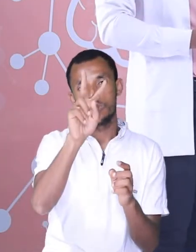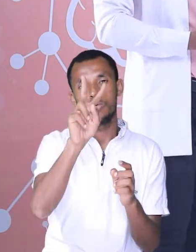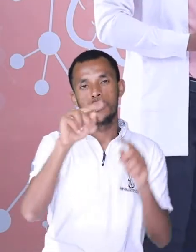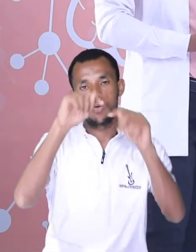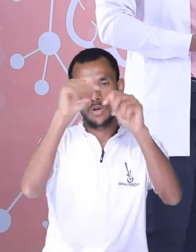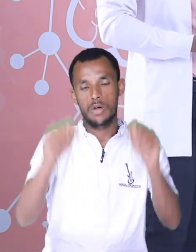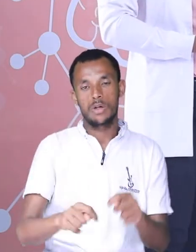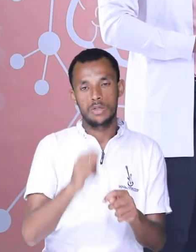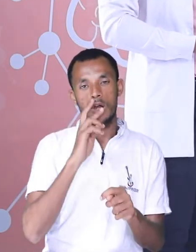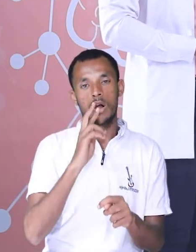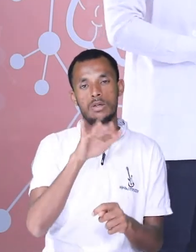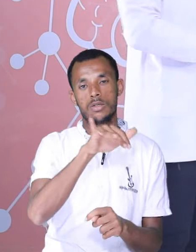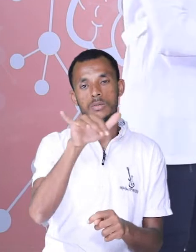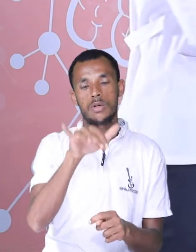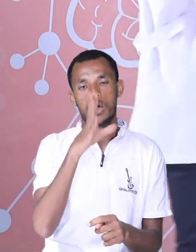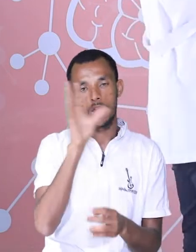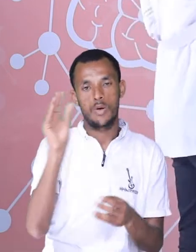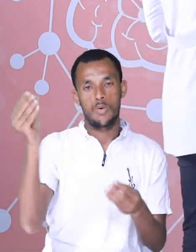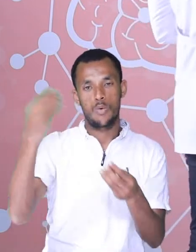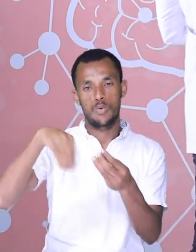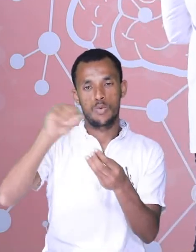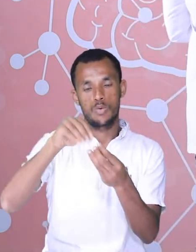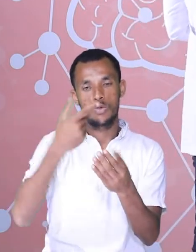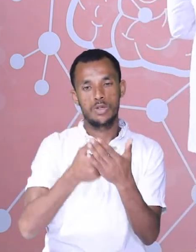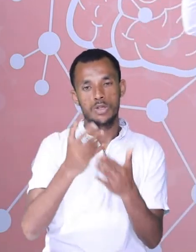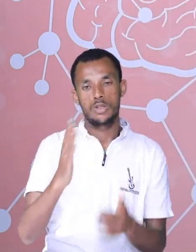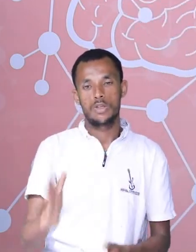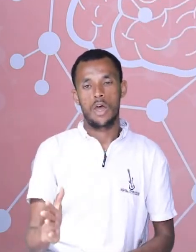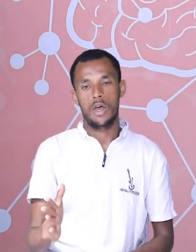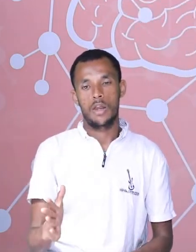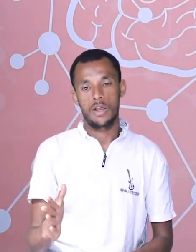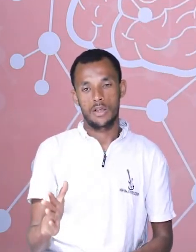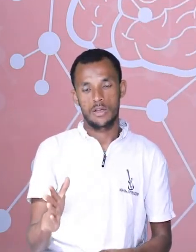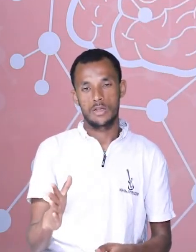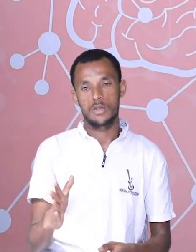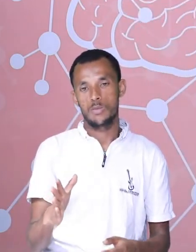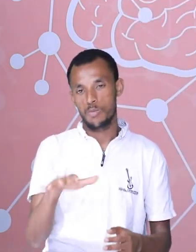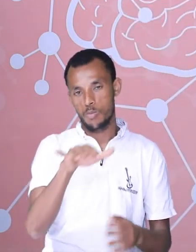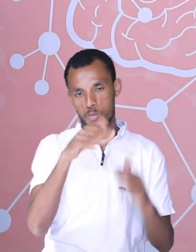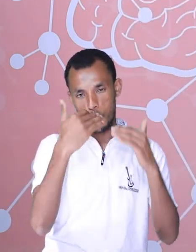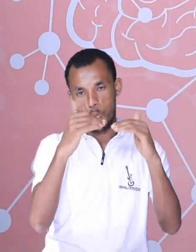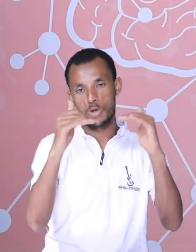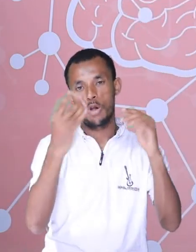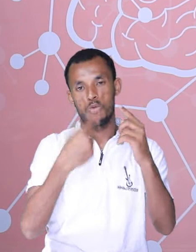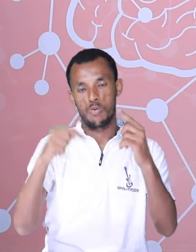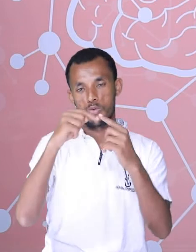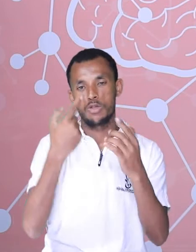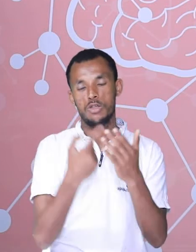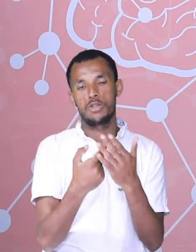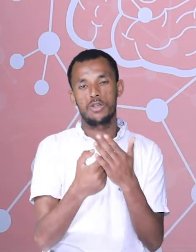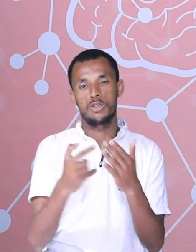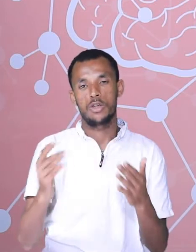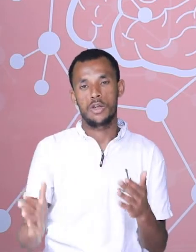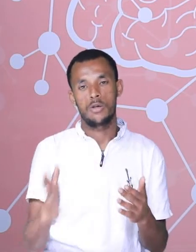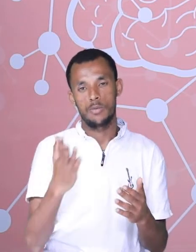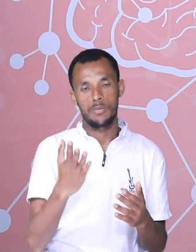are similar. And also this side is proportional to this side and this side is proportional